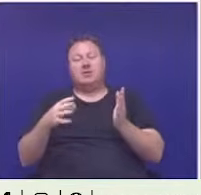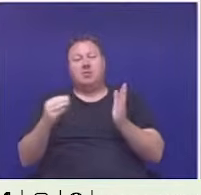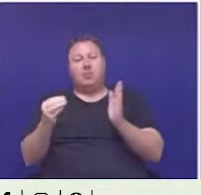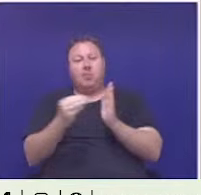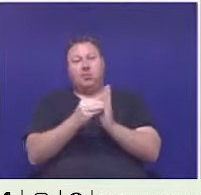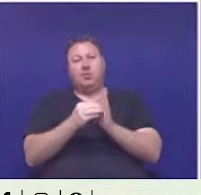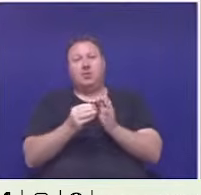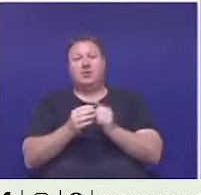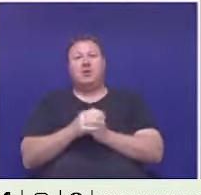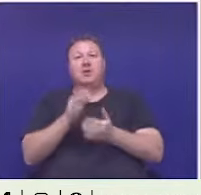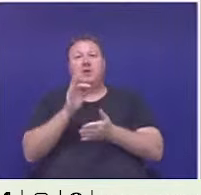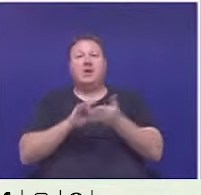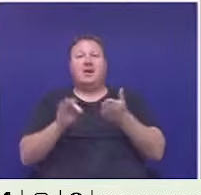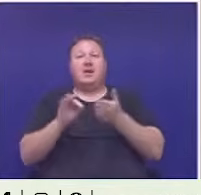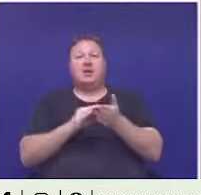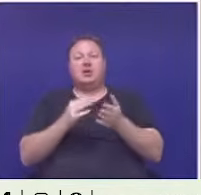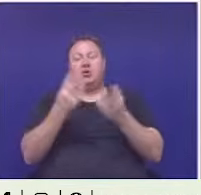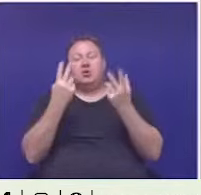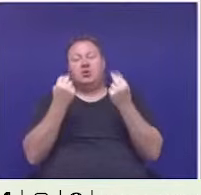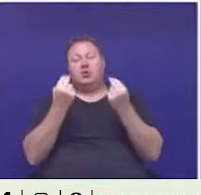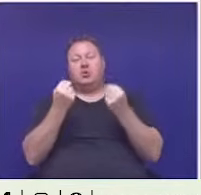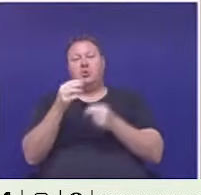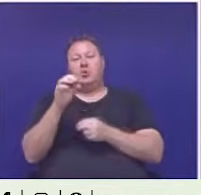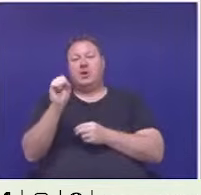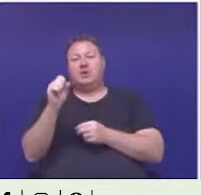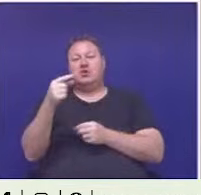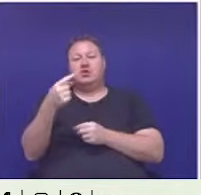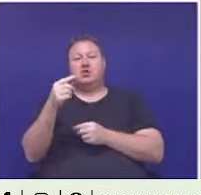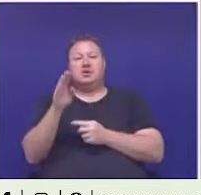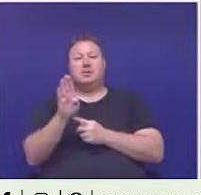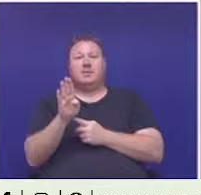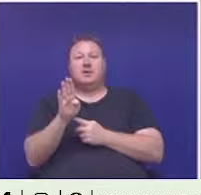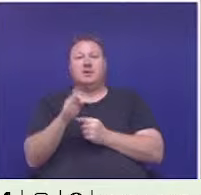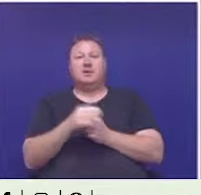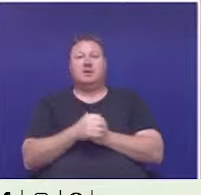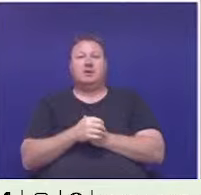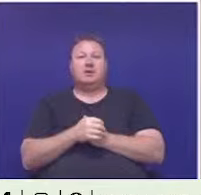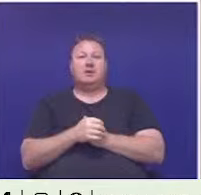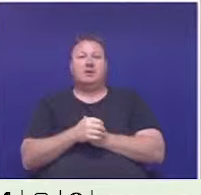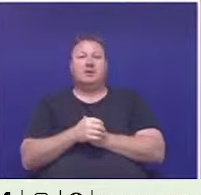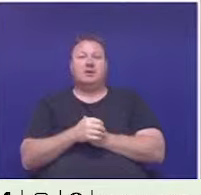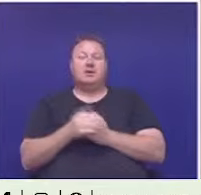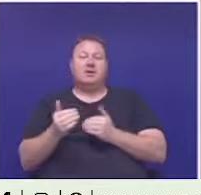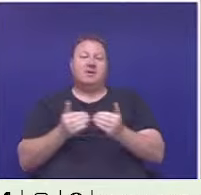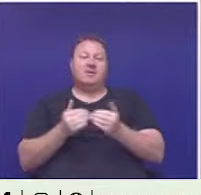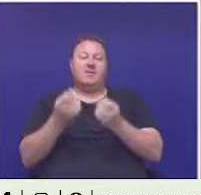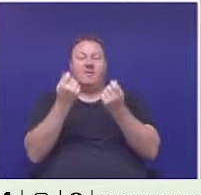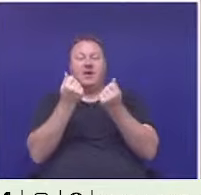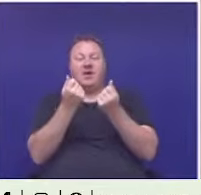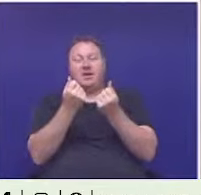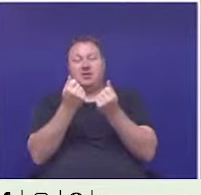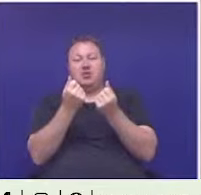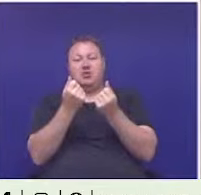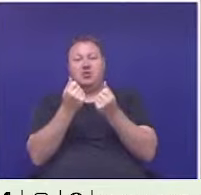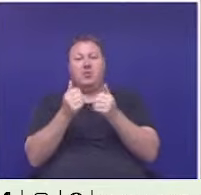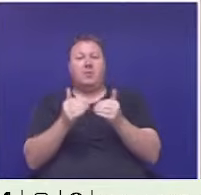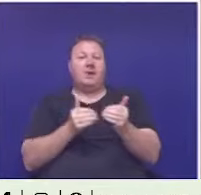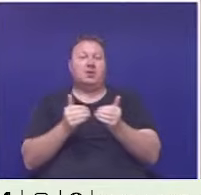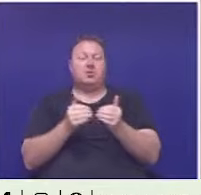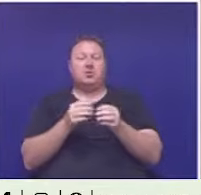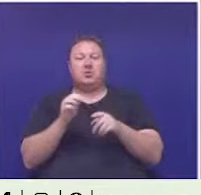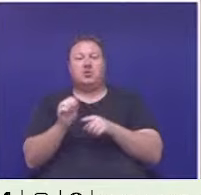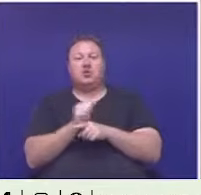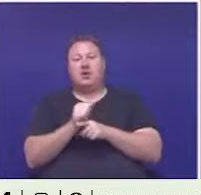the election of a new SGB. And the governance and the financial management training is scheduled to take place